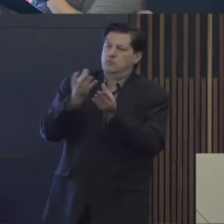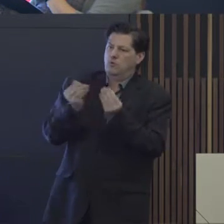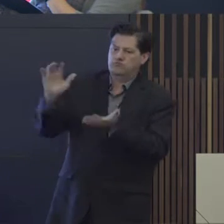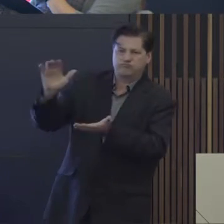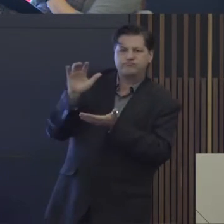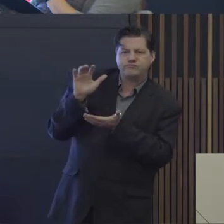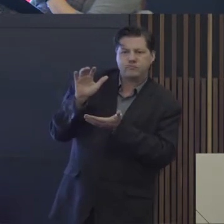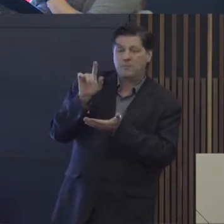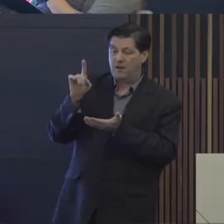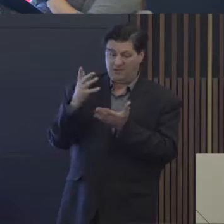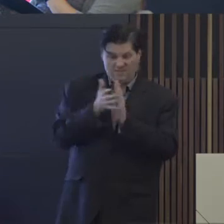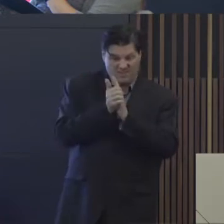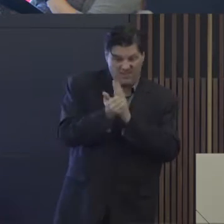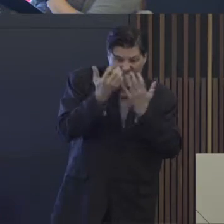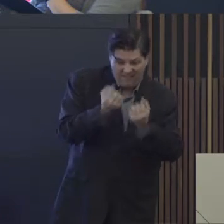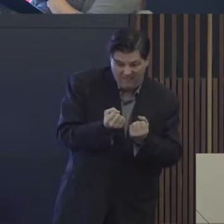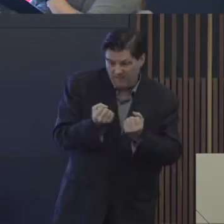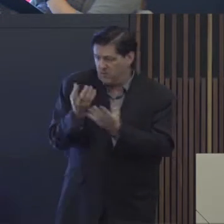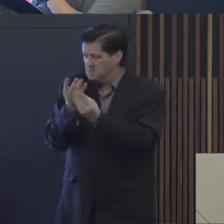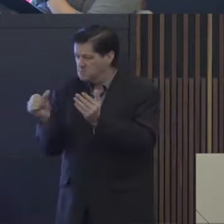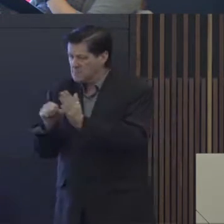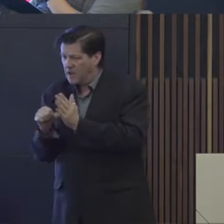have all the resourcing, but if you don't have the will,